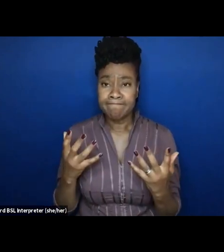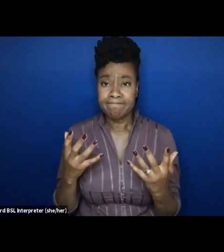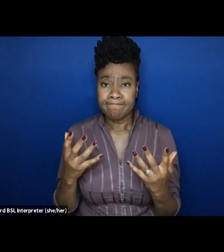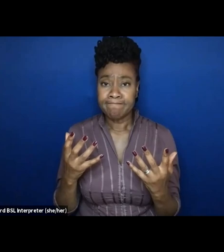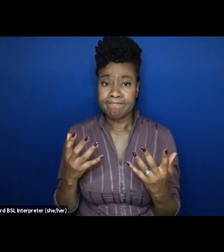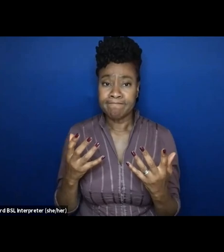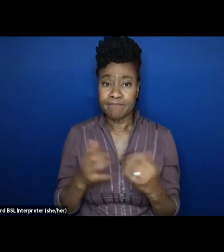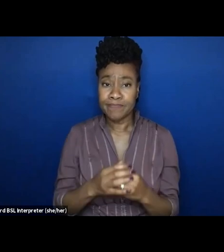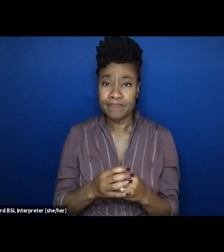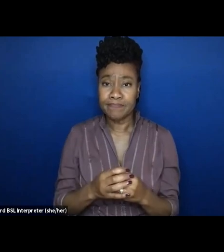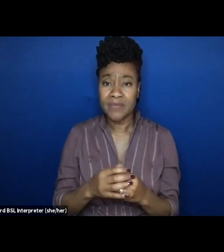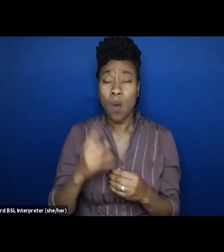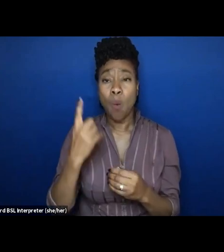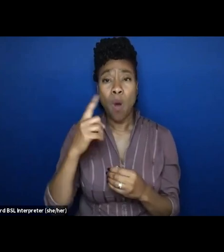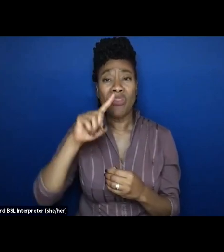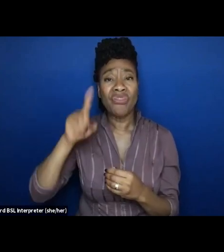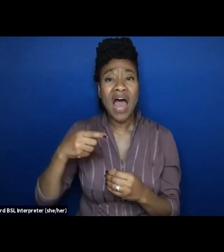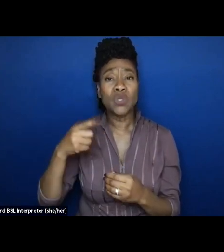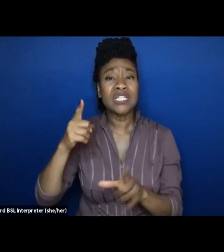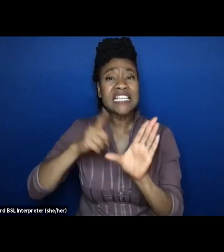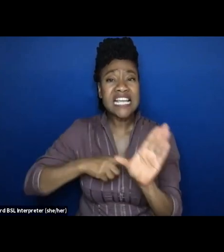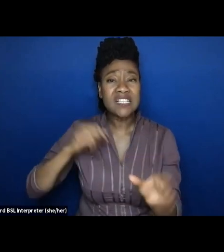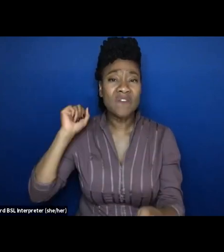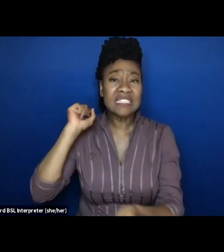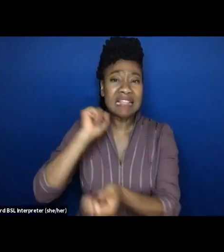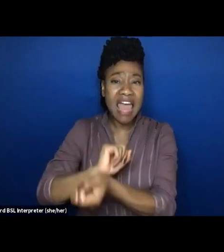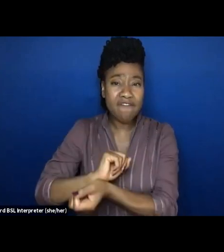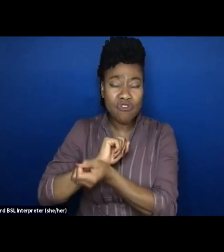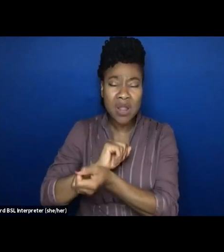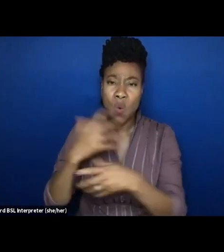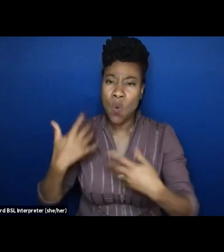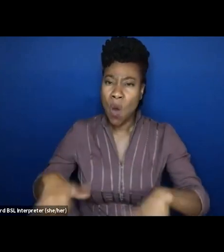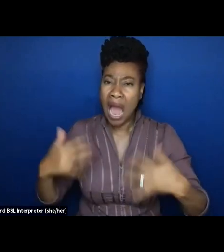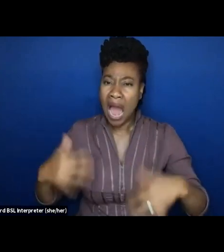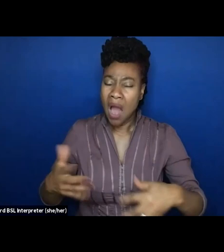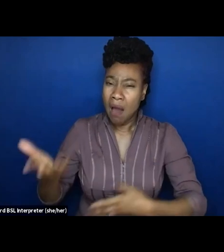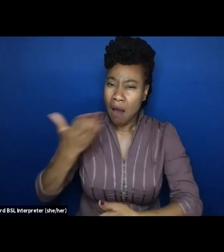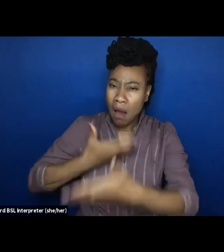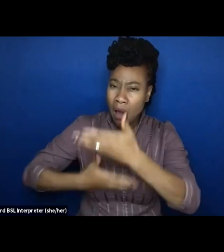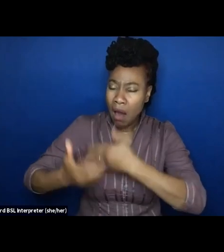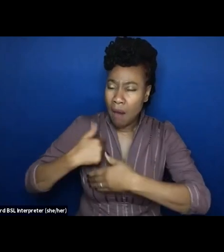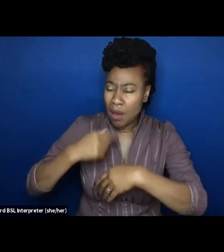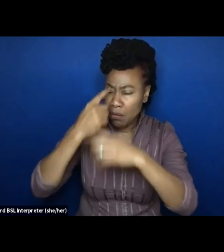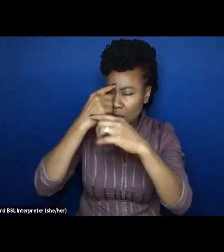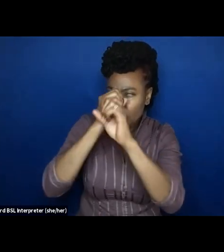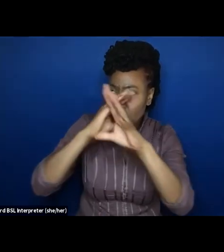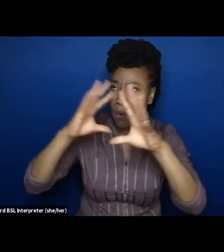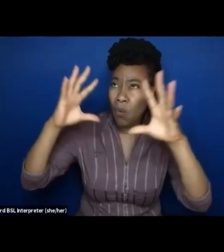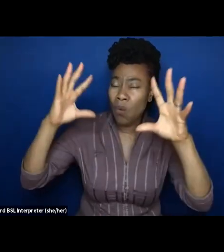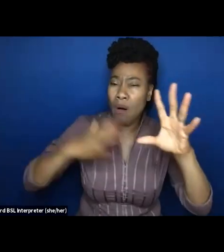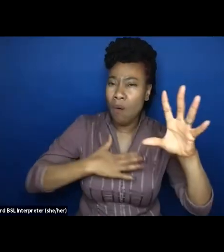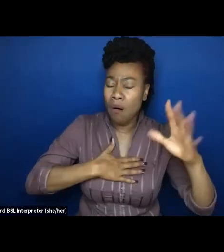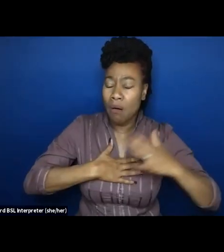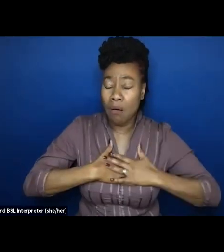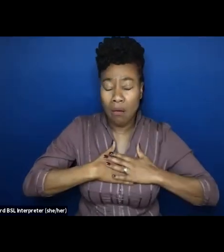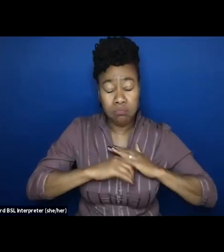of slavery was extraordinarily insightful and heart-rending. A driving force for systematic and cultural change, David